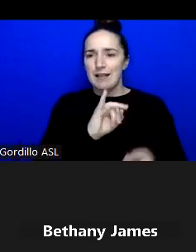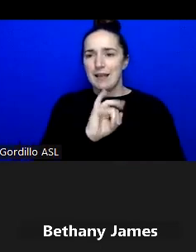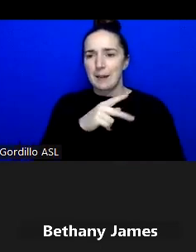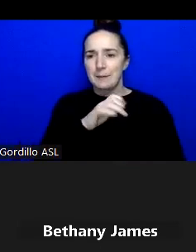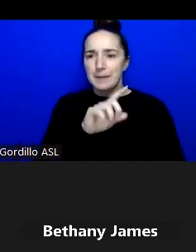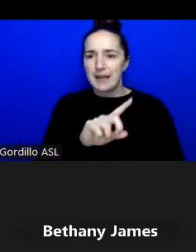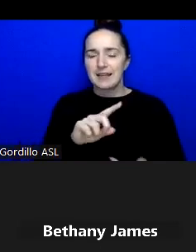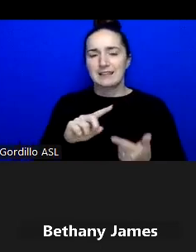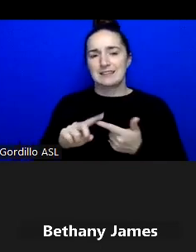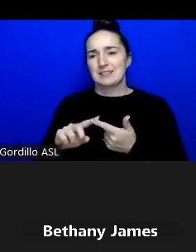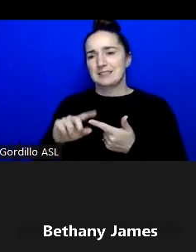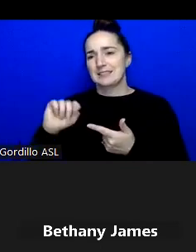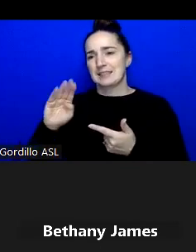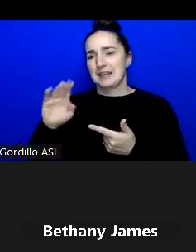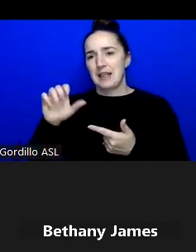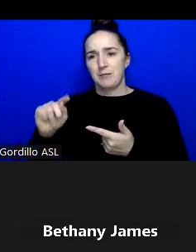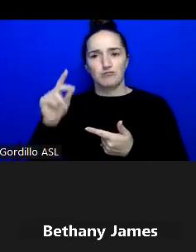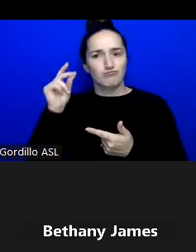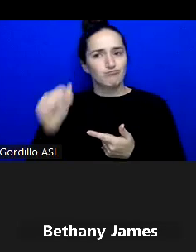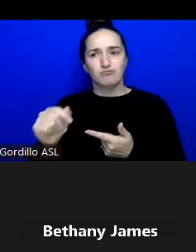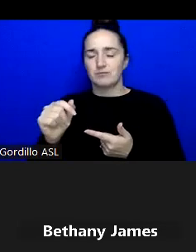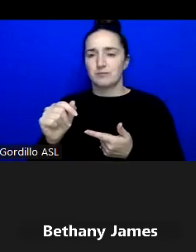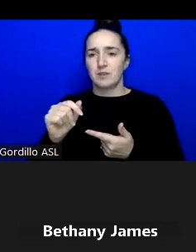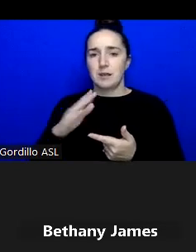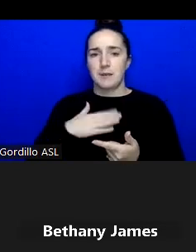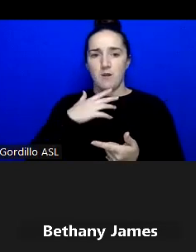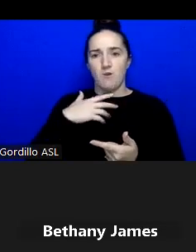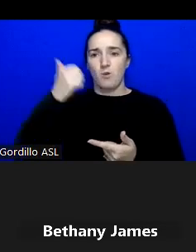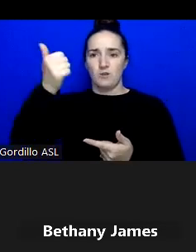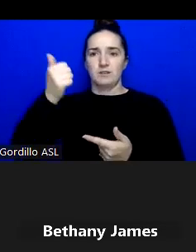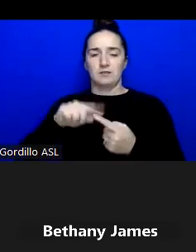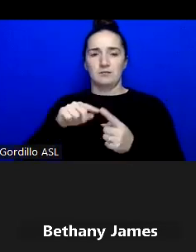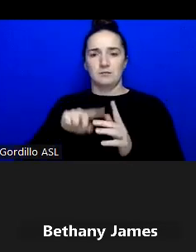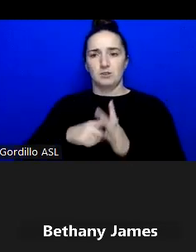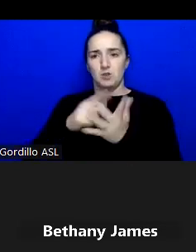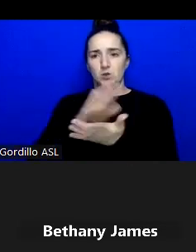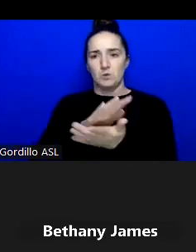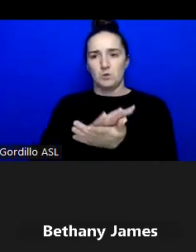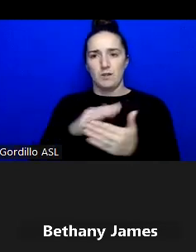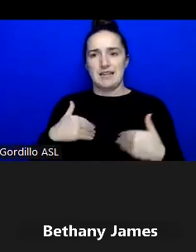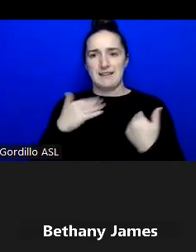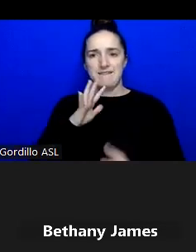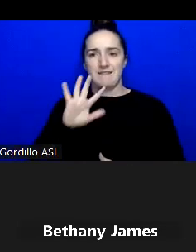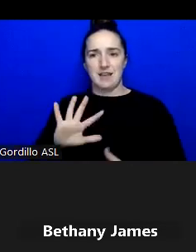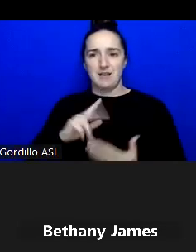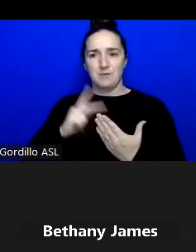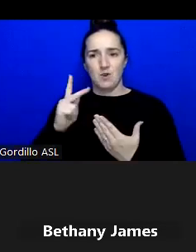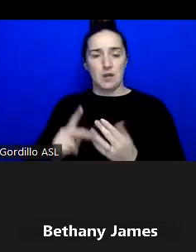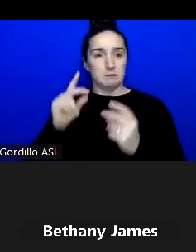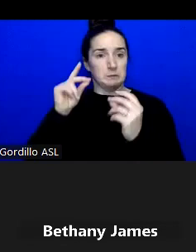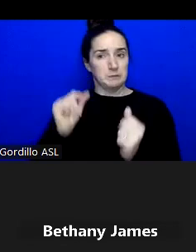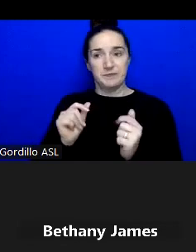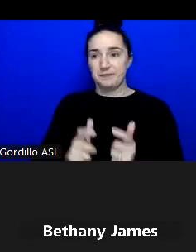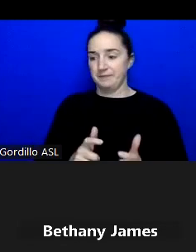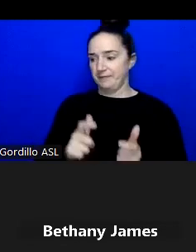my oldest started in young fives, they start doing various programs right on the iPad. In contrast to us,